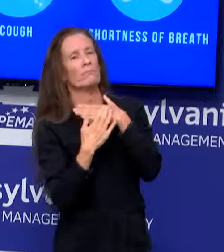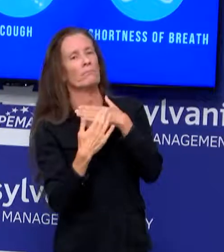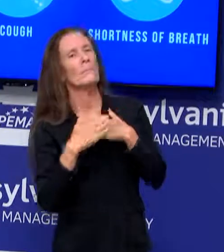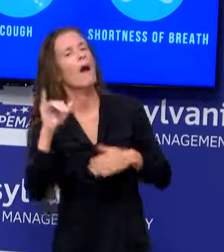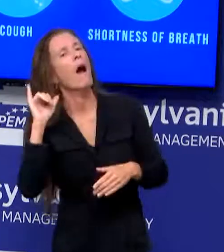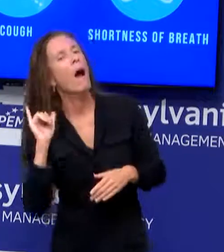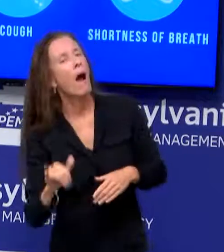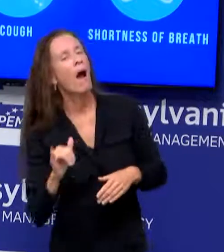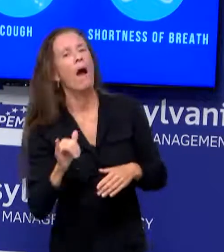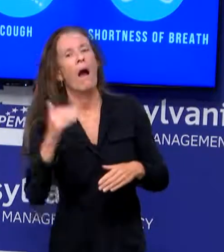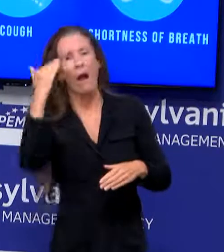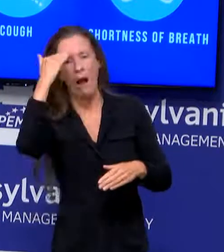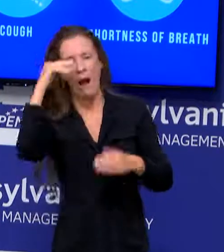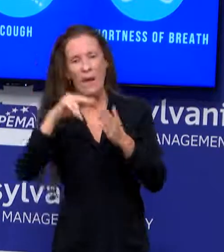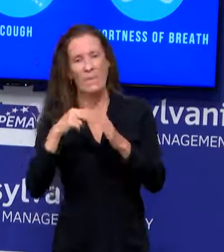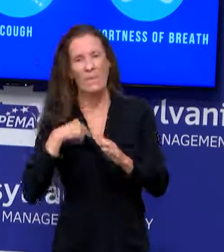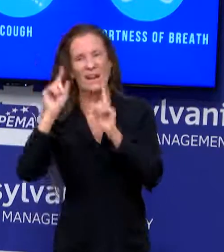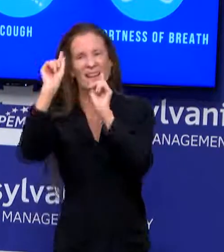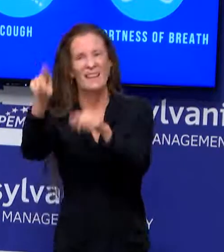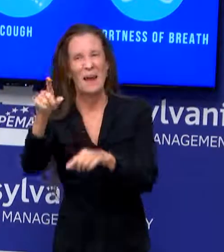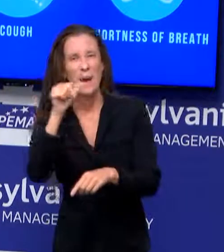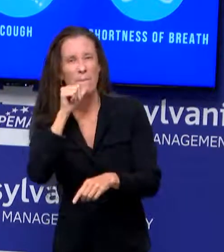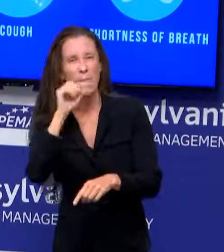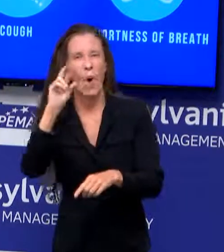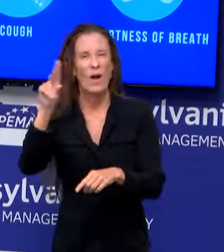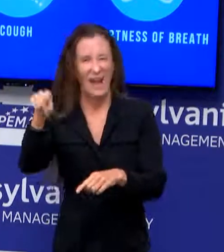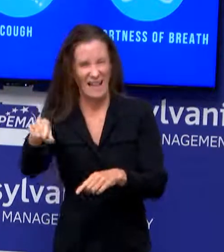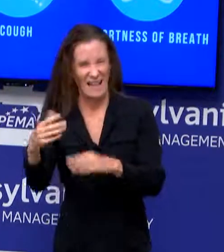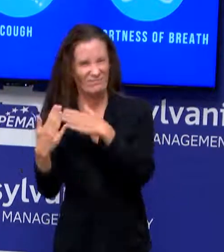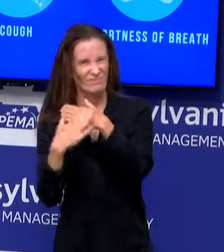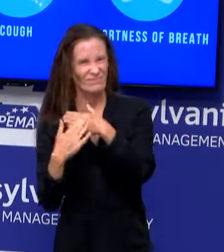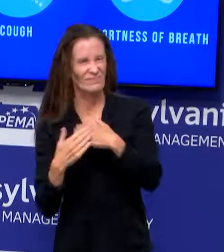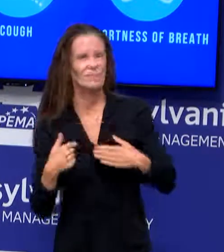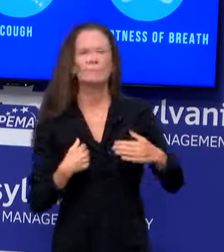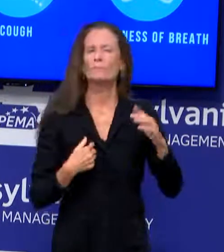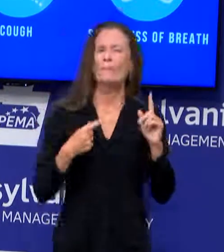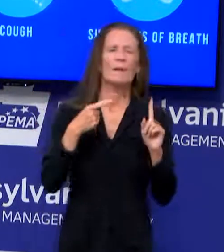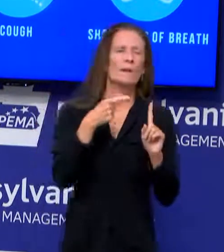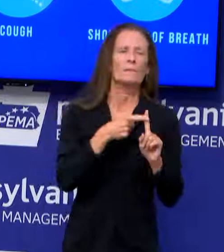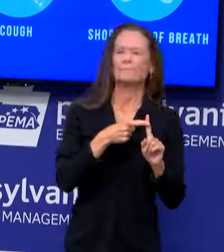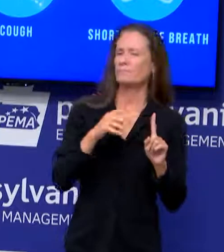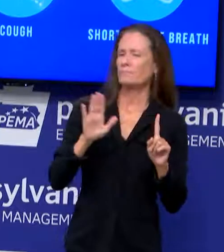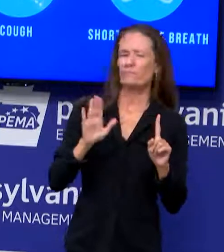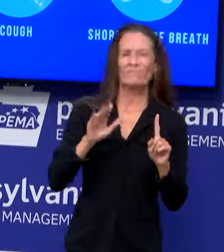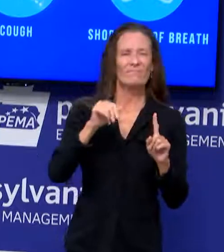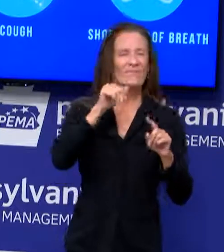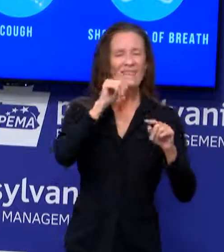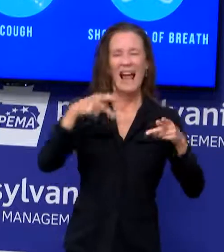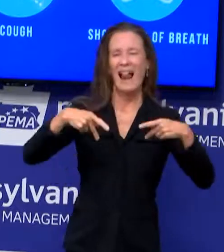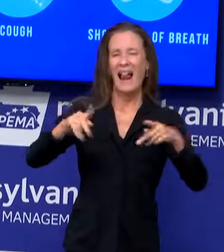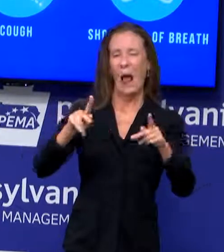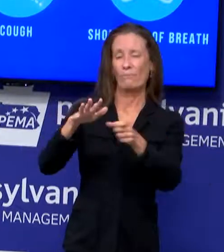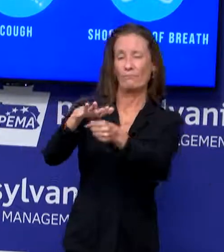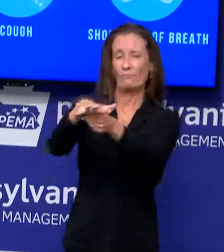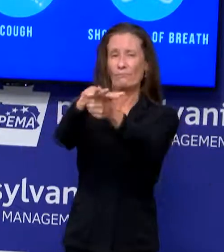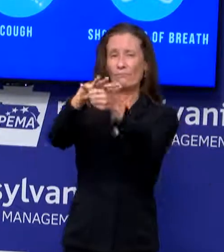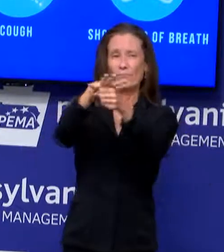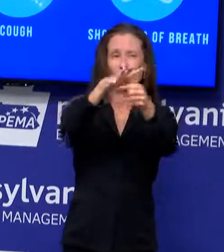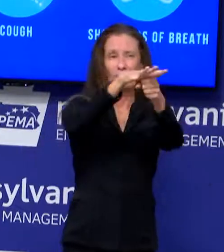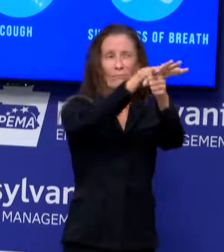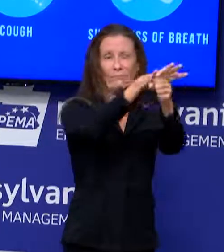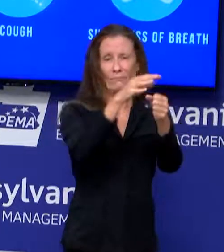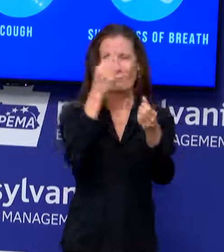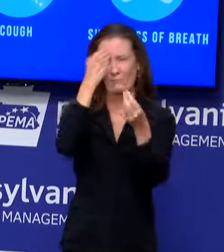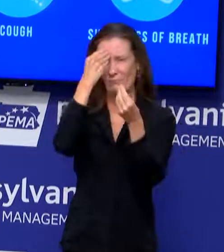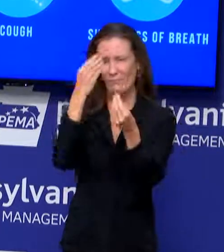really doesn't enable the location services, so I believe not. But again, in terms of that, some of those technical questions,